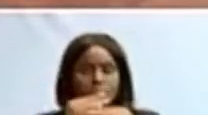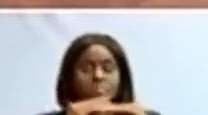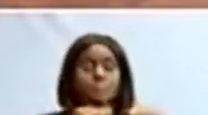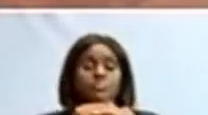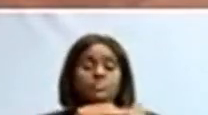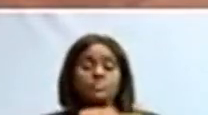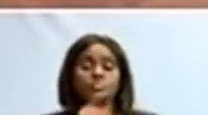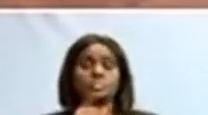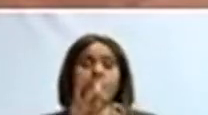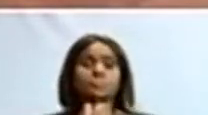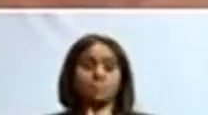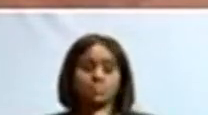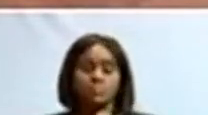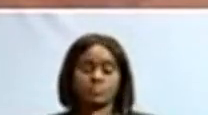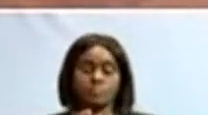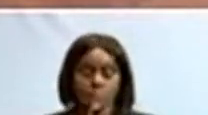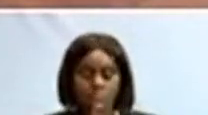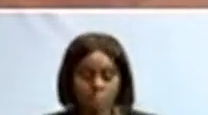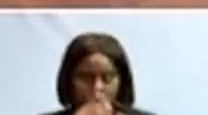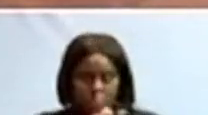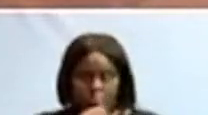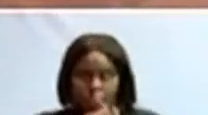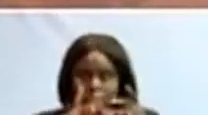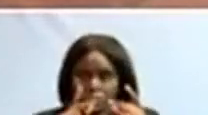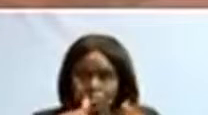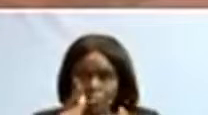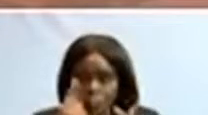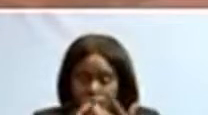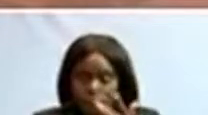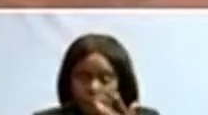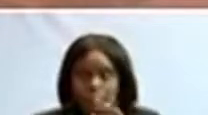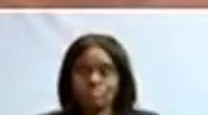equalization fund amounting to